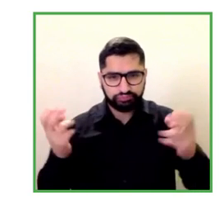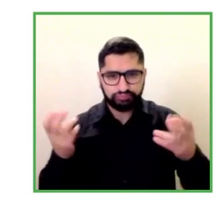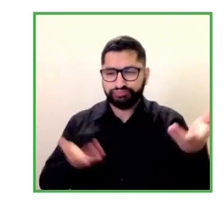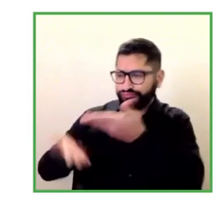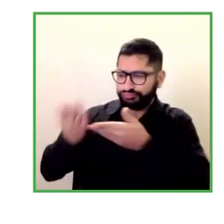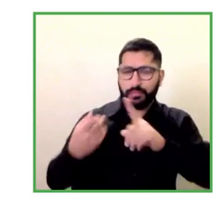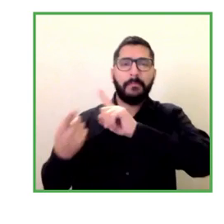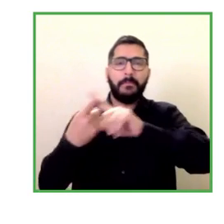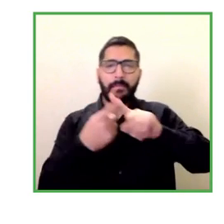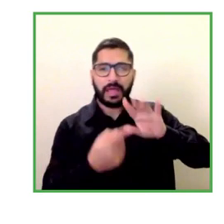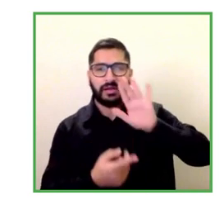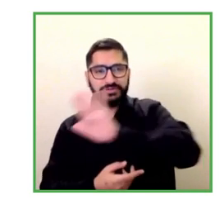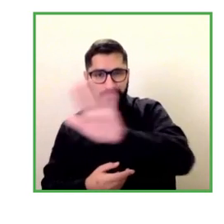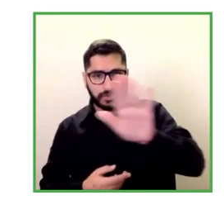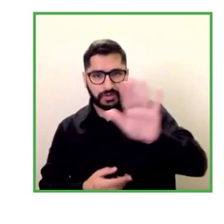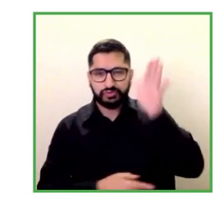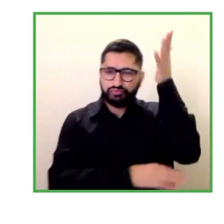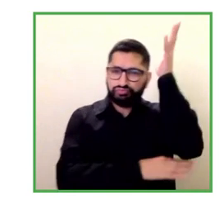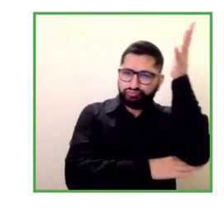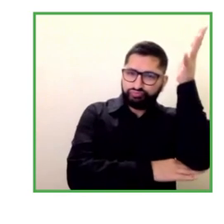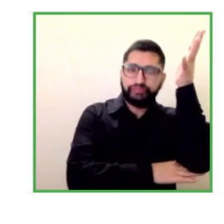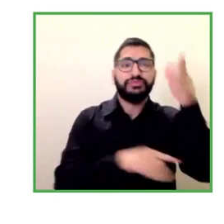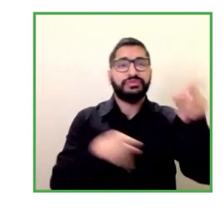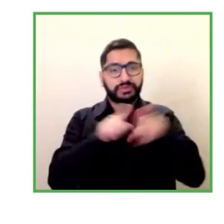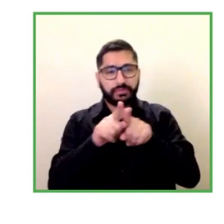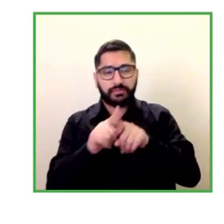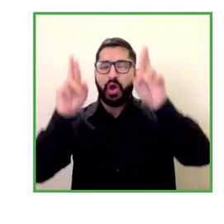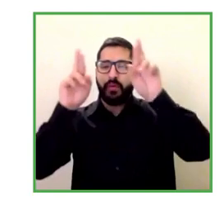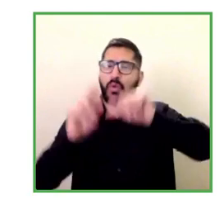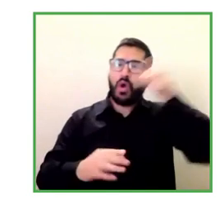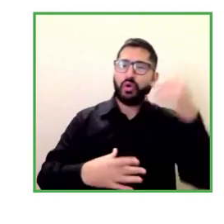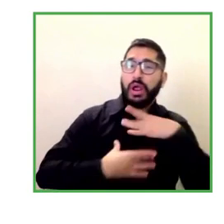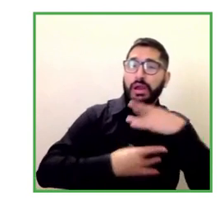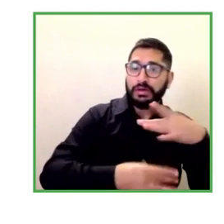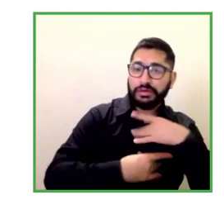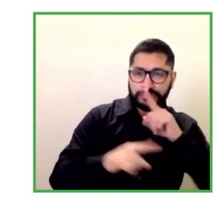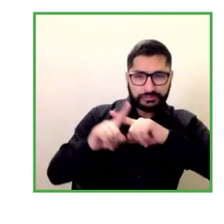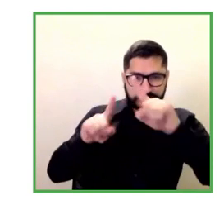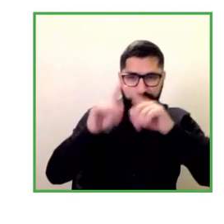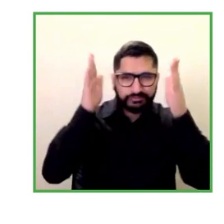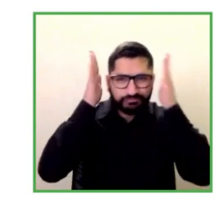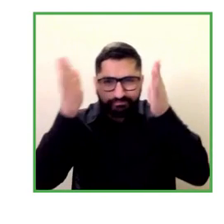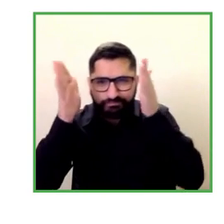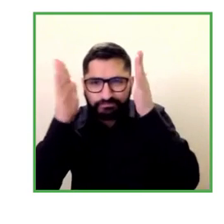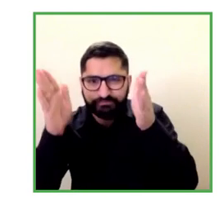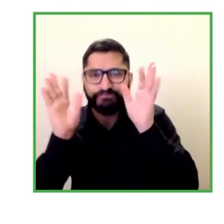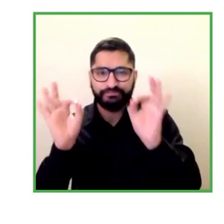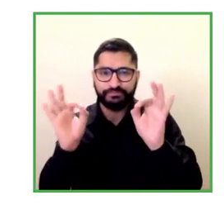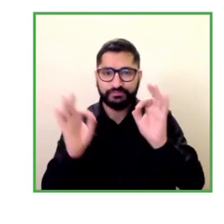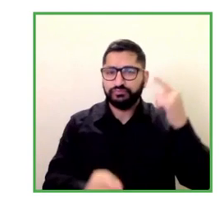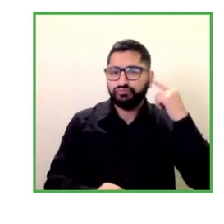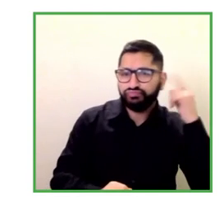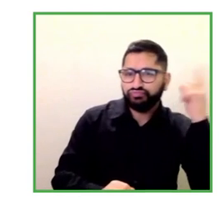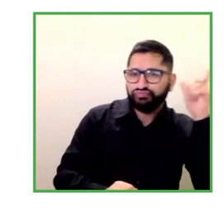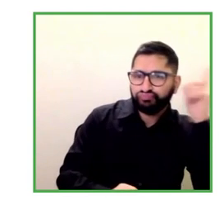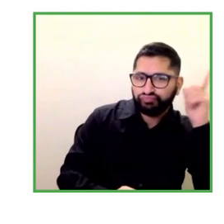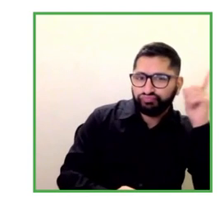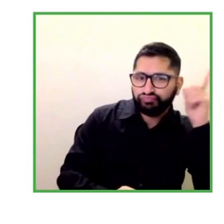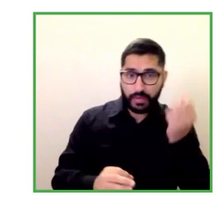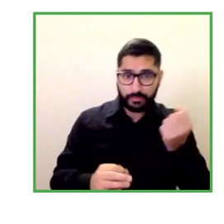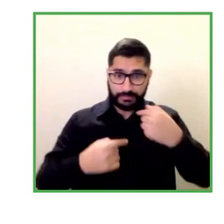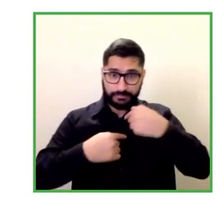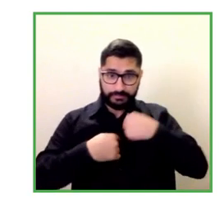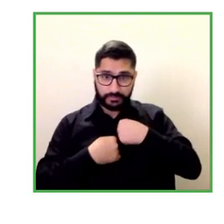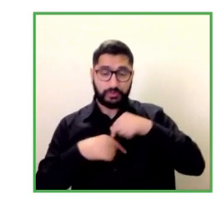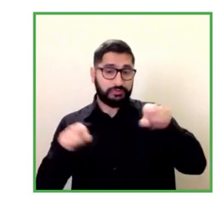for joining us in this session. Hopefully was interesting for all of you, as interesting as I thought it